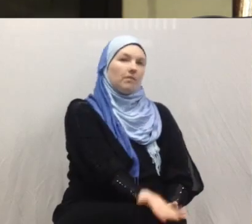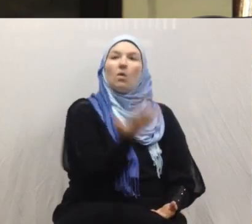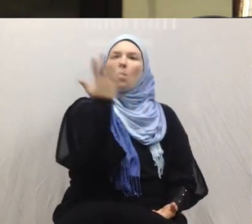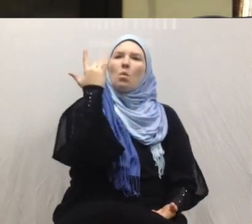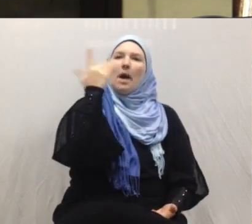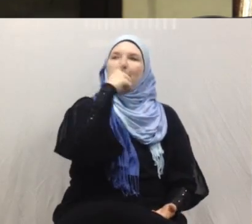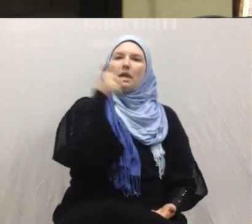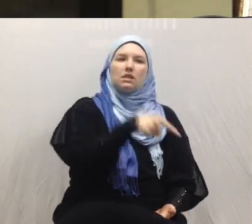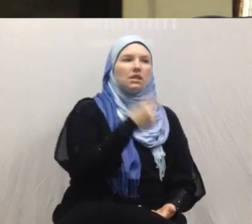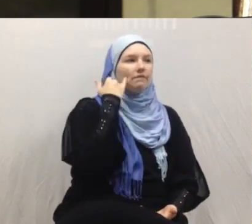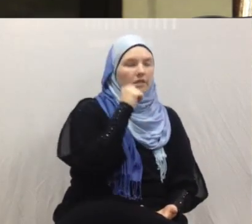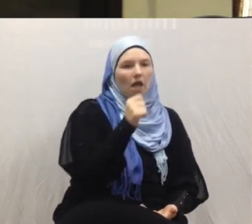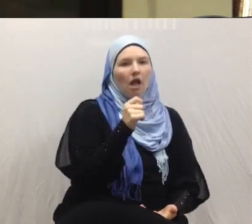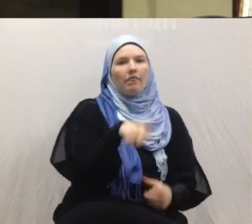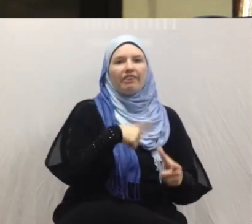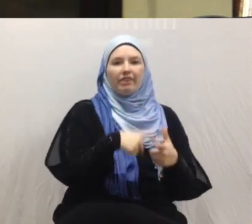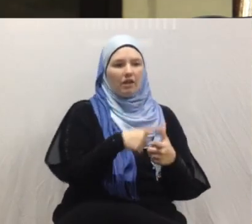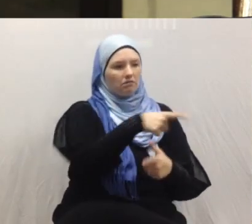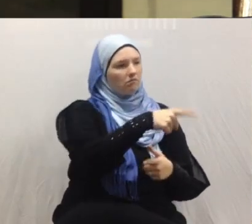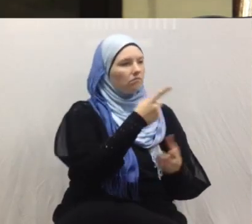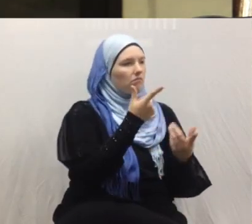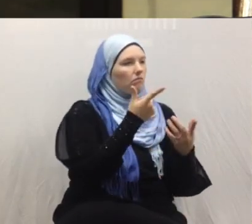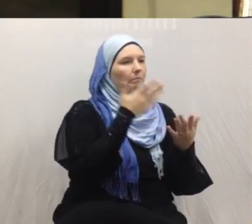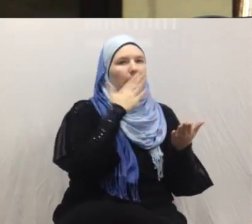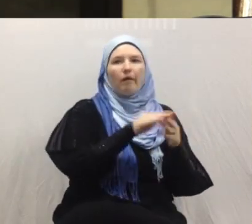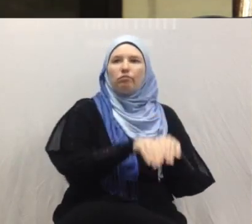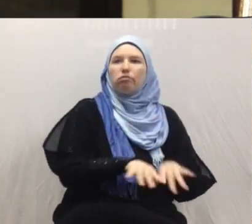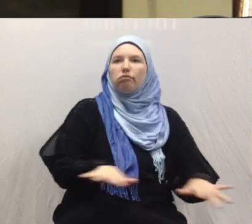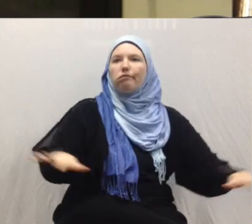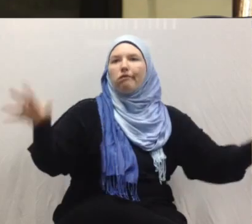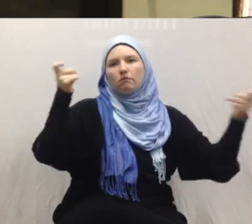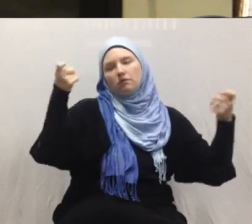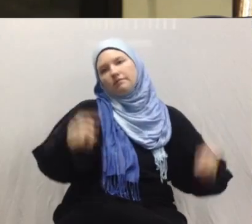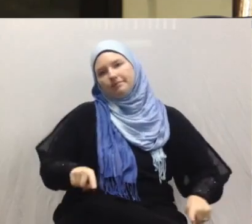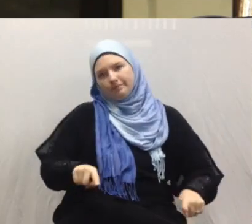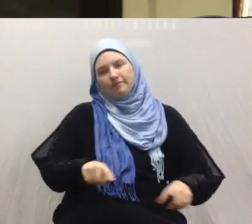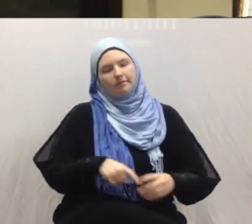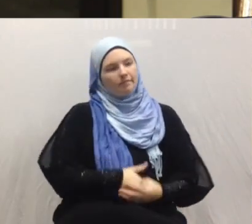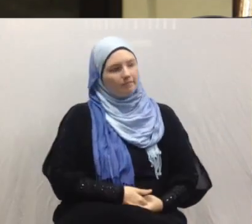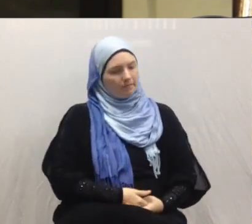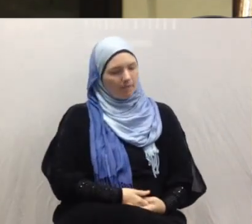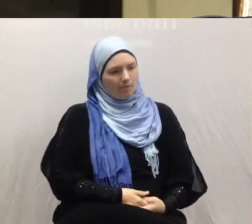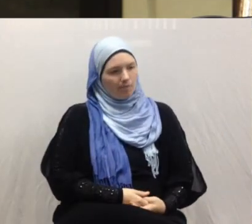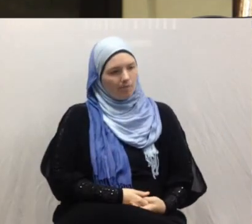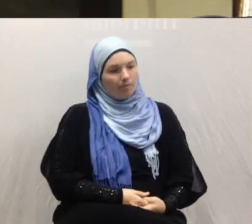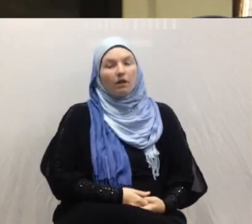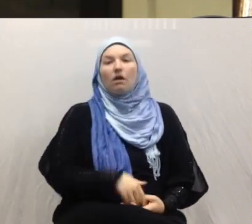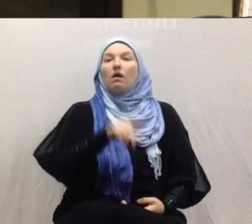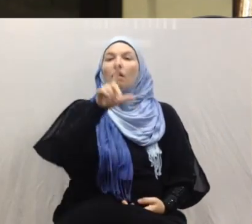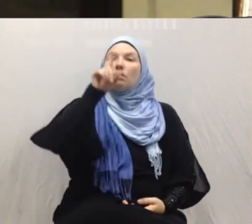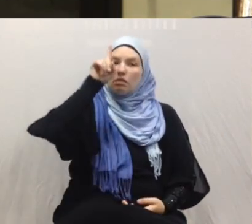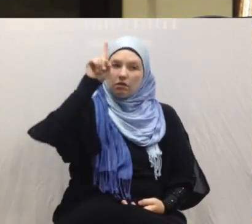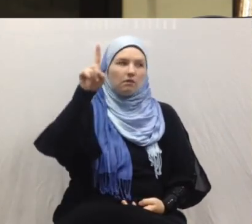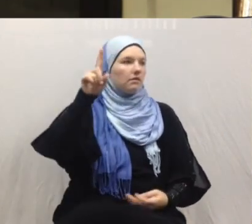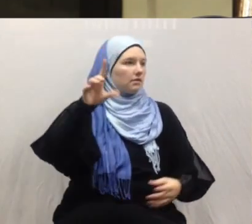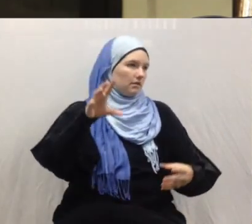cause trouble should arise, it must be referred to God and to Muhammad, the Apostle of Allah. Allah